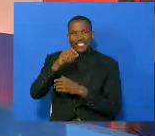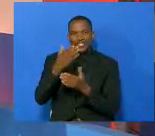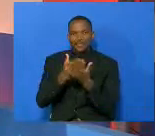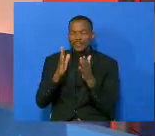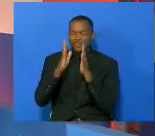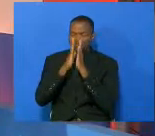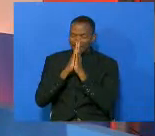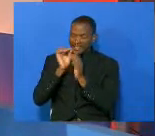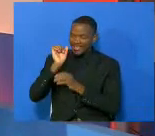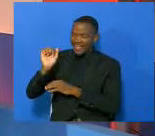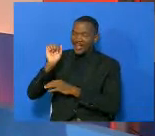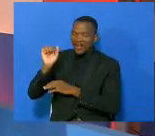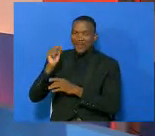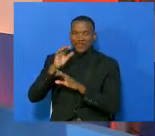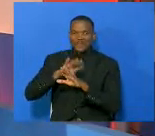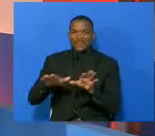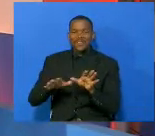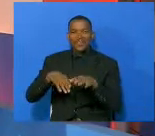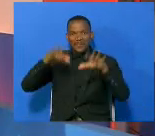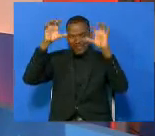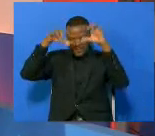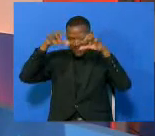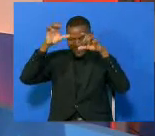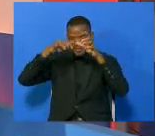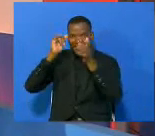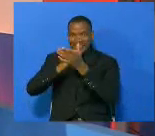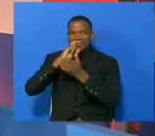thapelo ya gago fela. Pula ene.